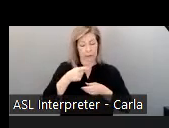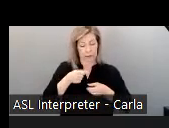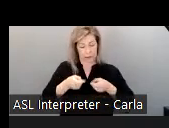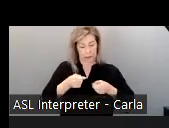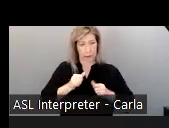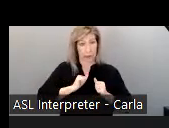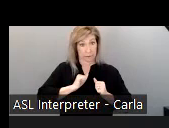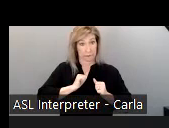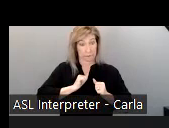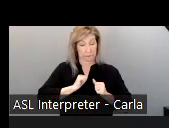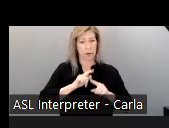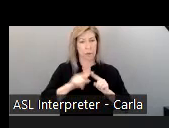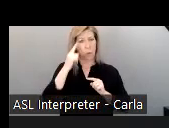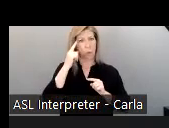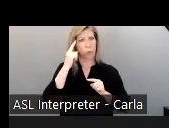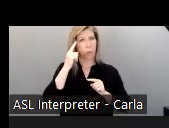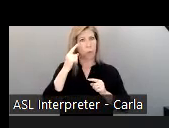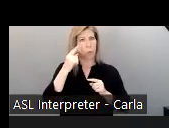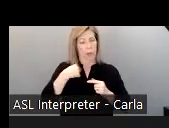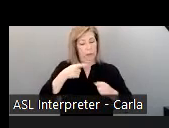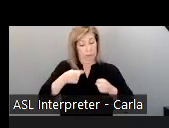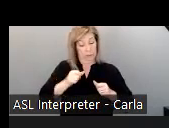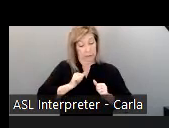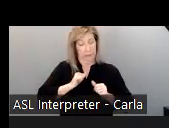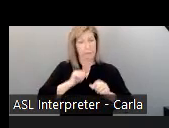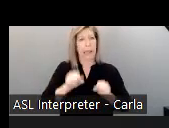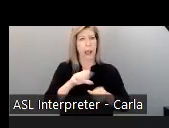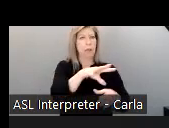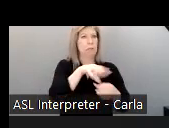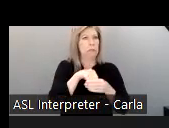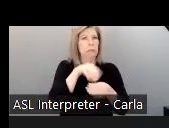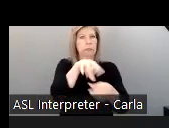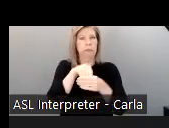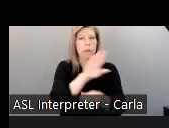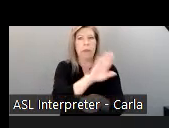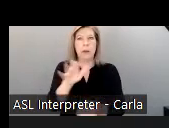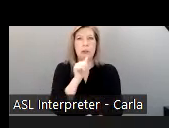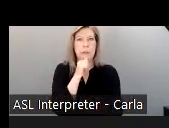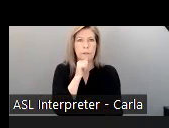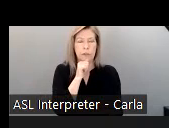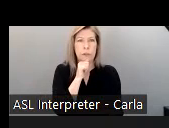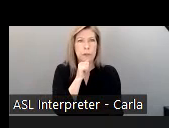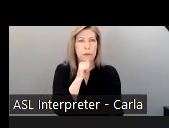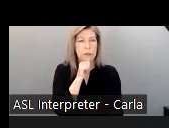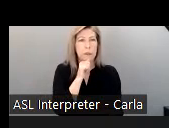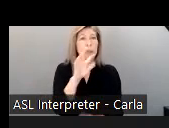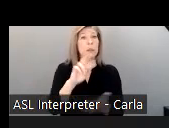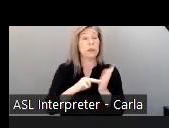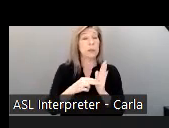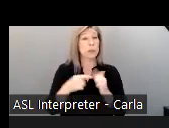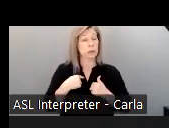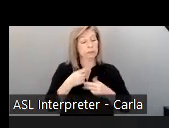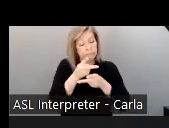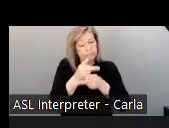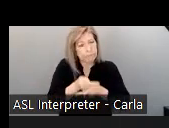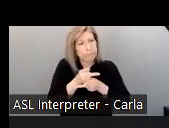So her quote is, when we talk about trauma in terms of stewardship, we remember that we are being entrusted with